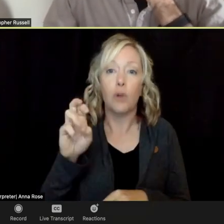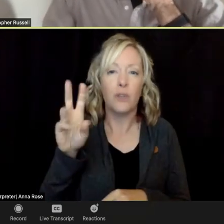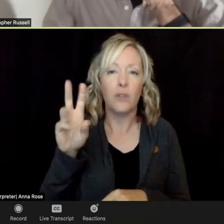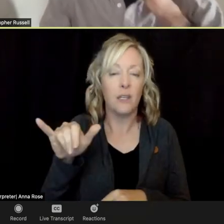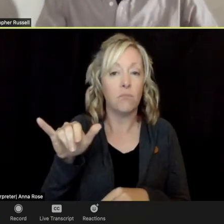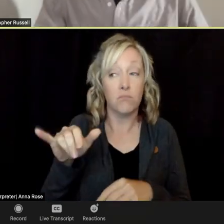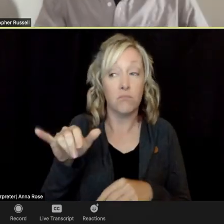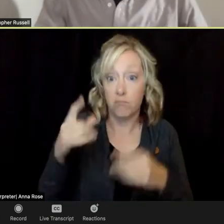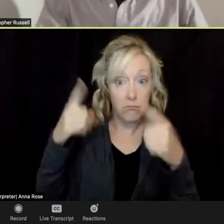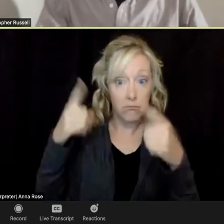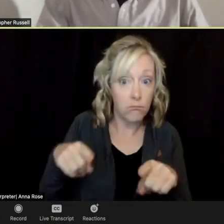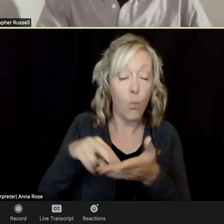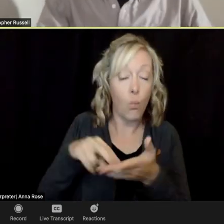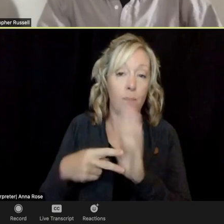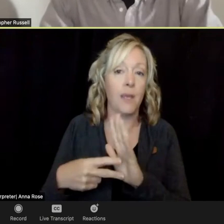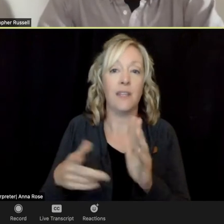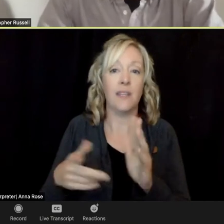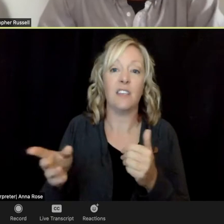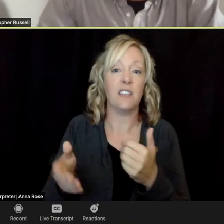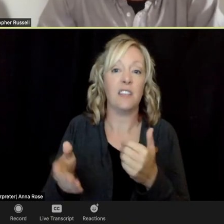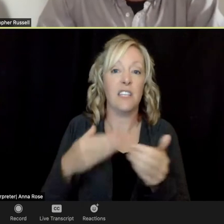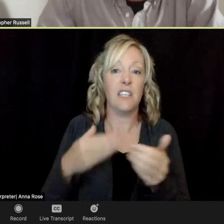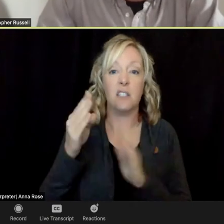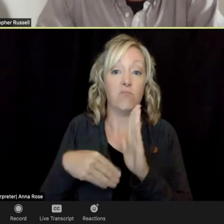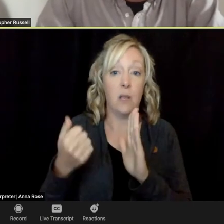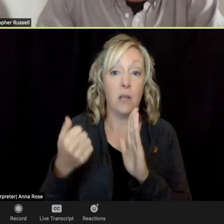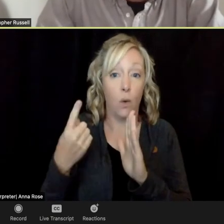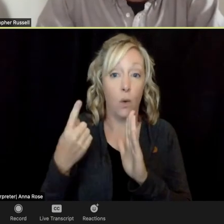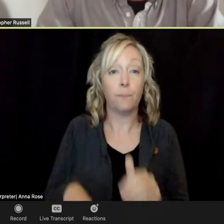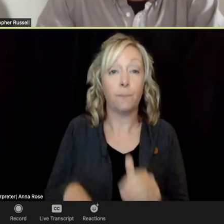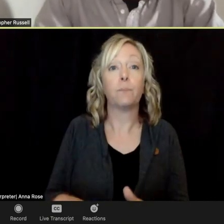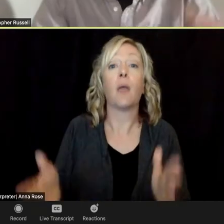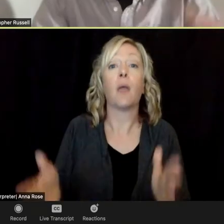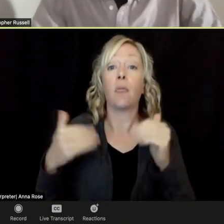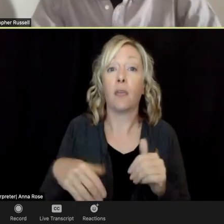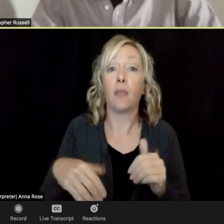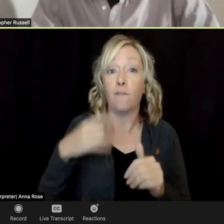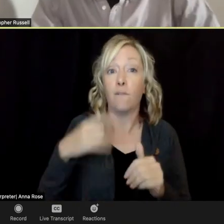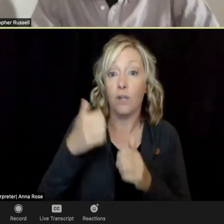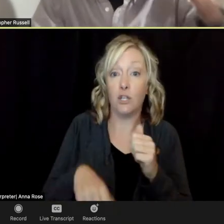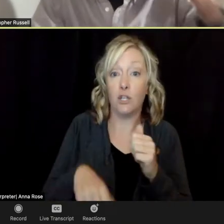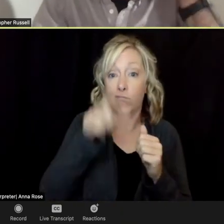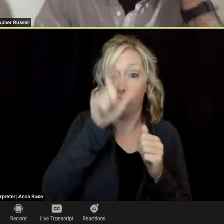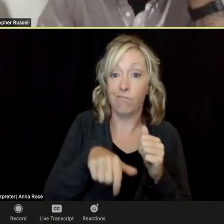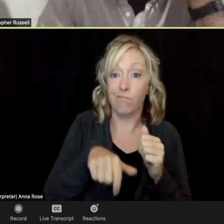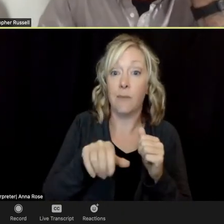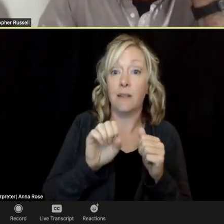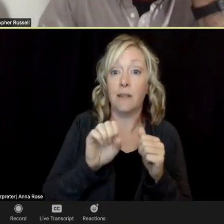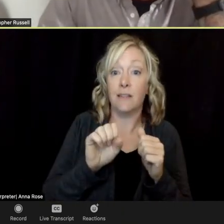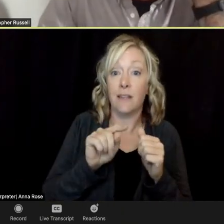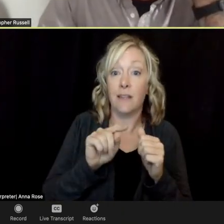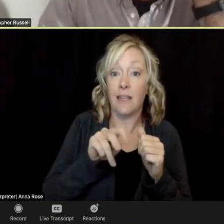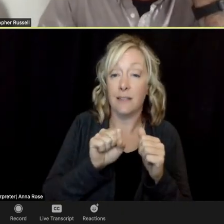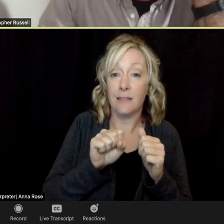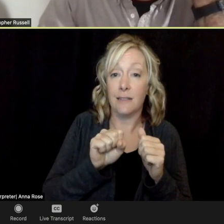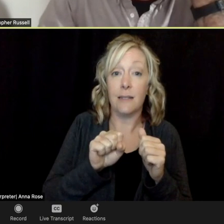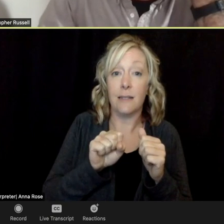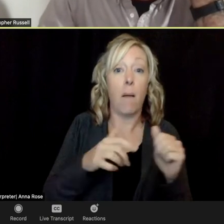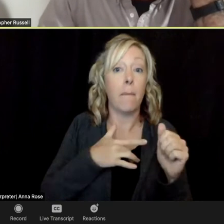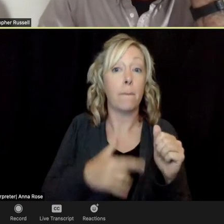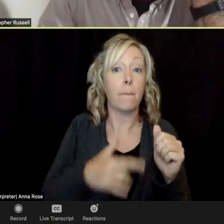And then in an informal evaluation, you're just looking at, in each of these different behavior states, do they tend to happen during specific times of